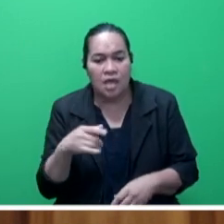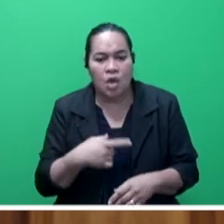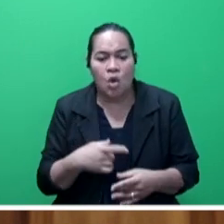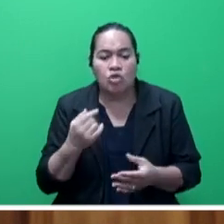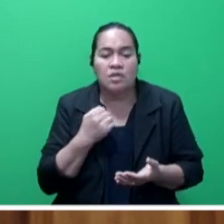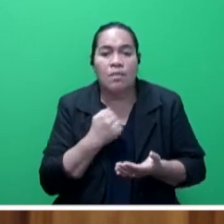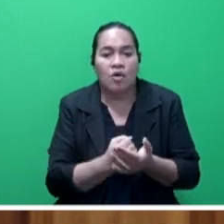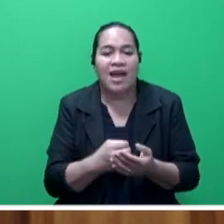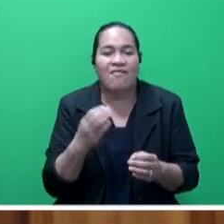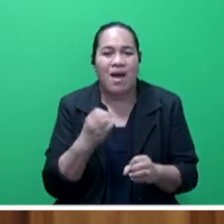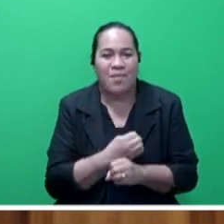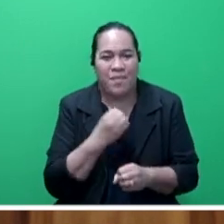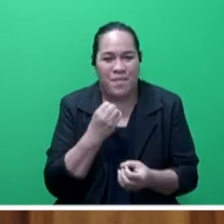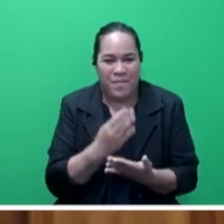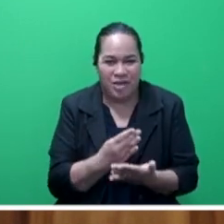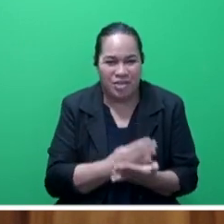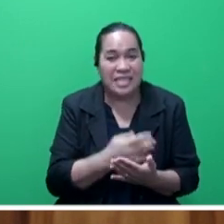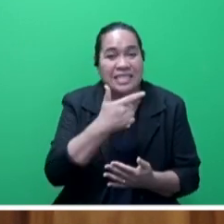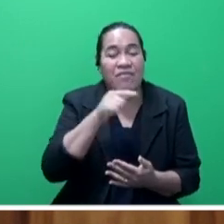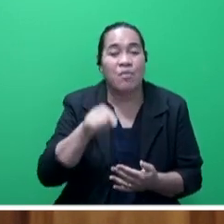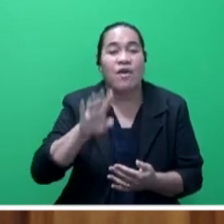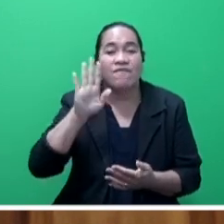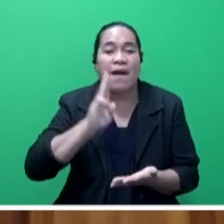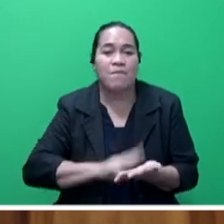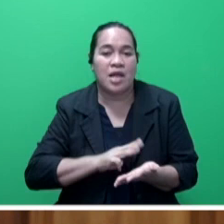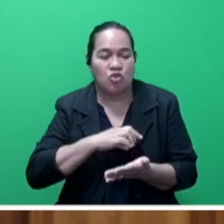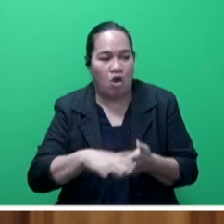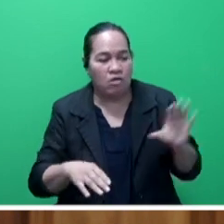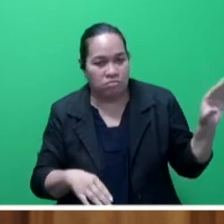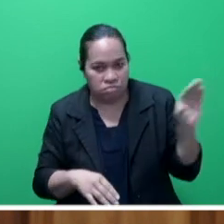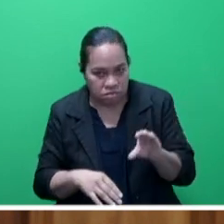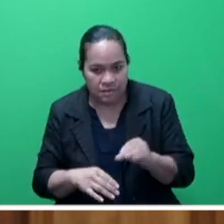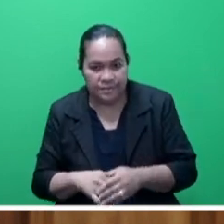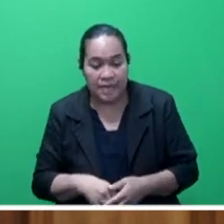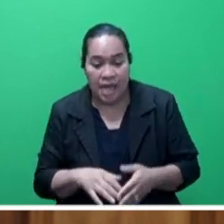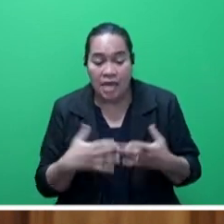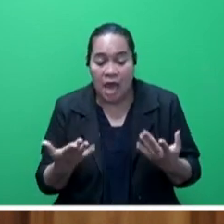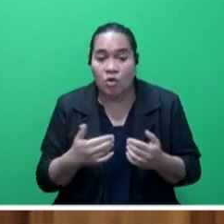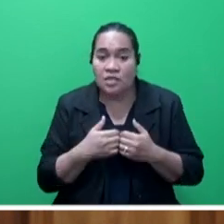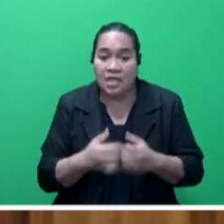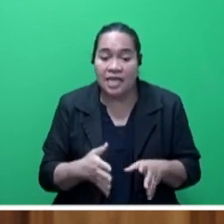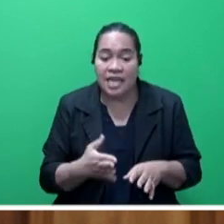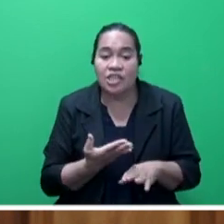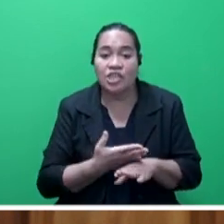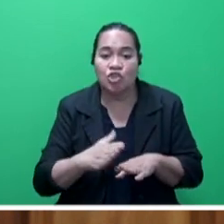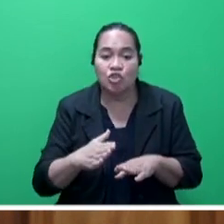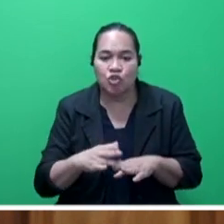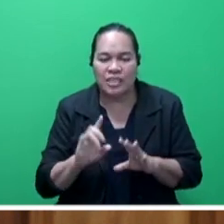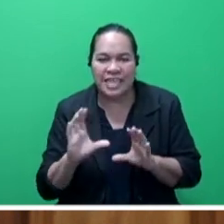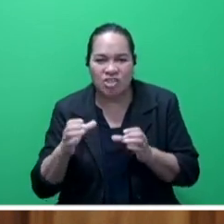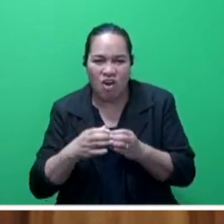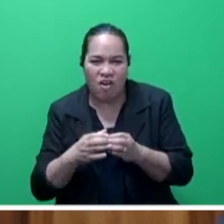operational budget allocation of approximately $7.5 million. Mr. Speaker, sir, we're also now embarking on a renewed sectoral